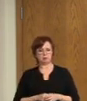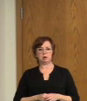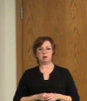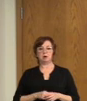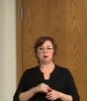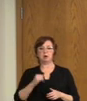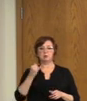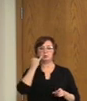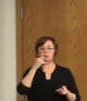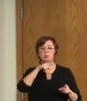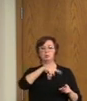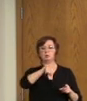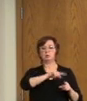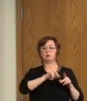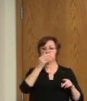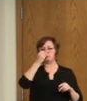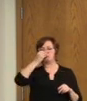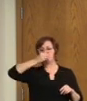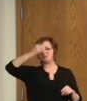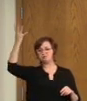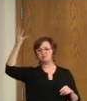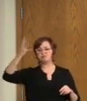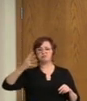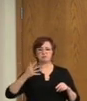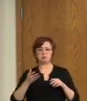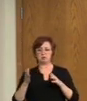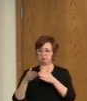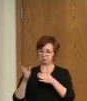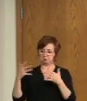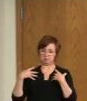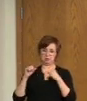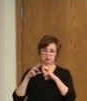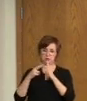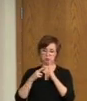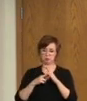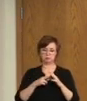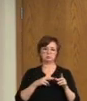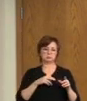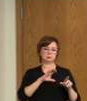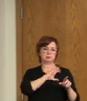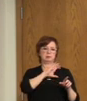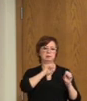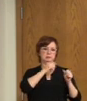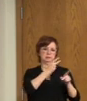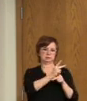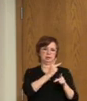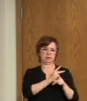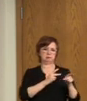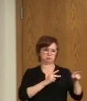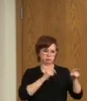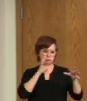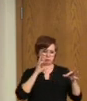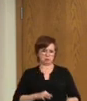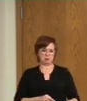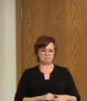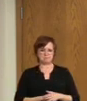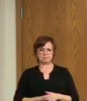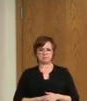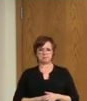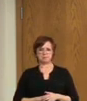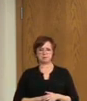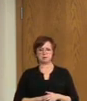flagrantly disobeying the public health guidelines, then I leave that to the police to be able to make those decisions on whether